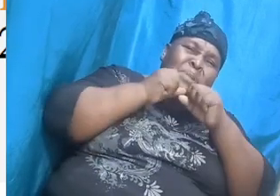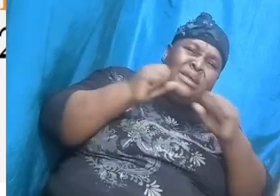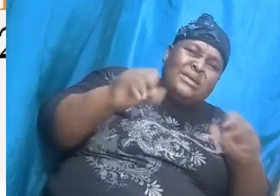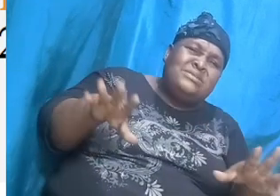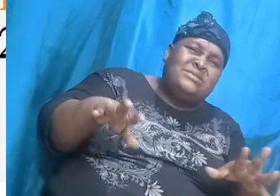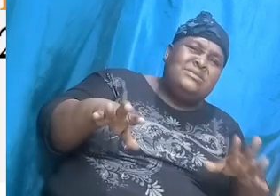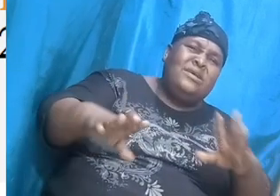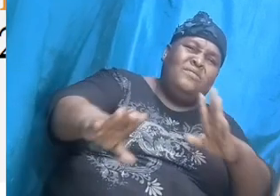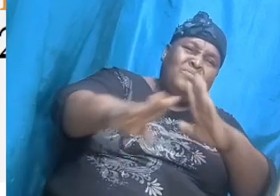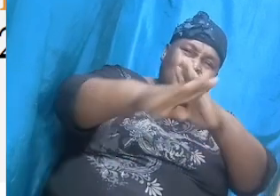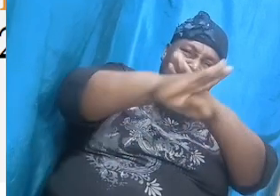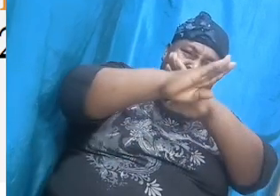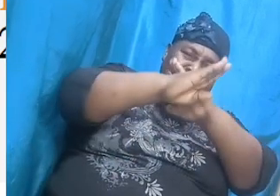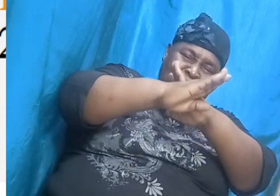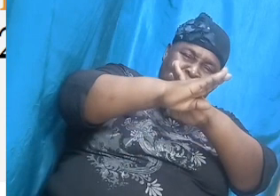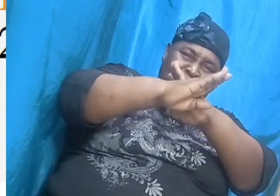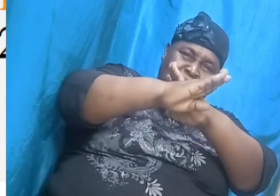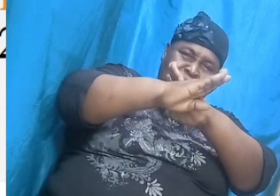of protection.